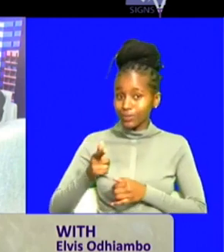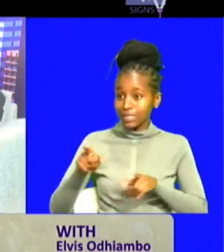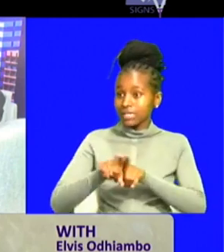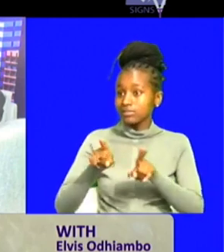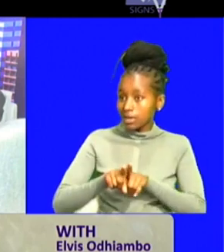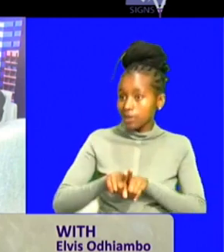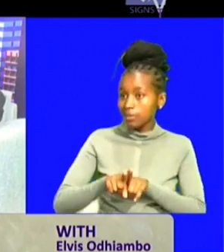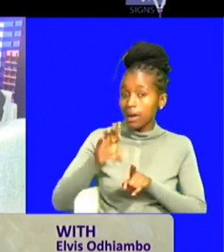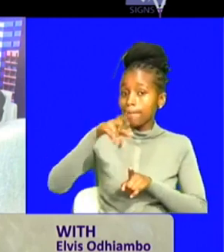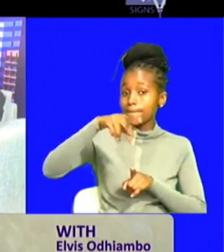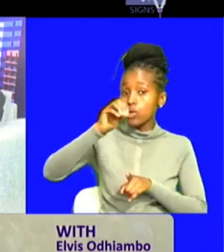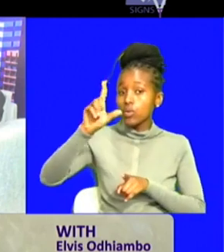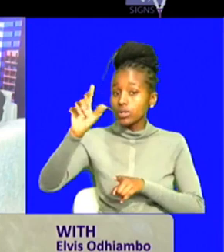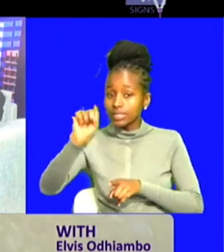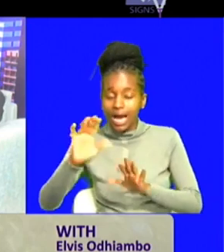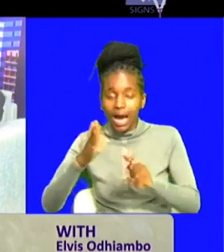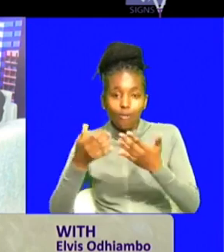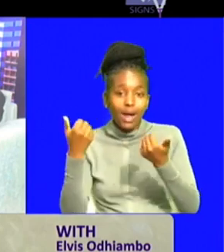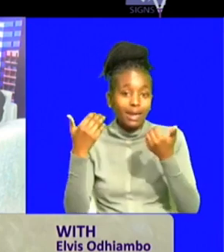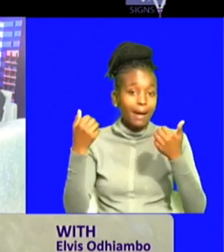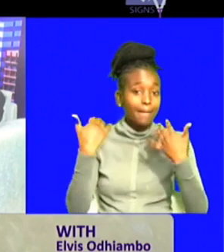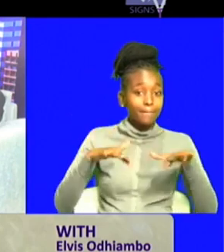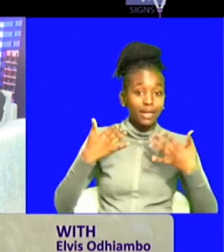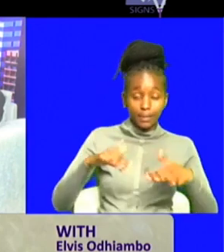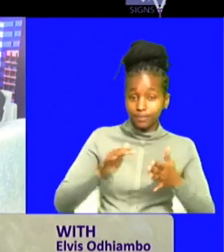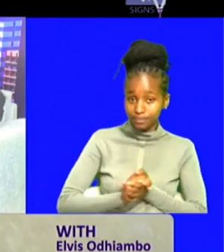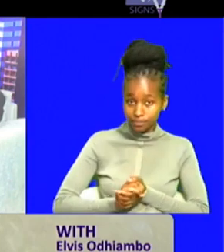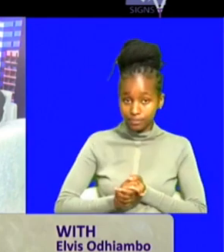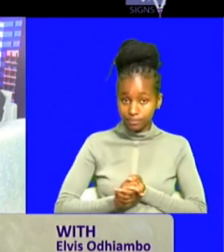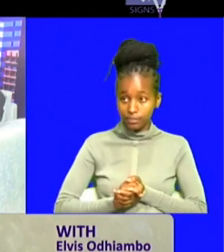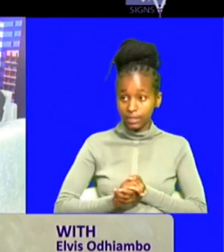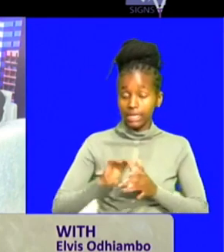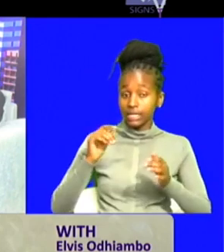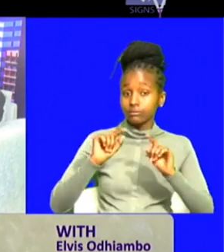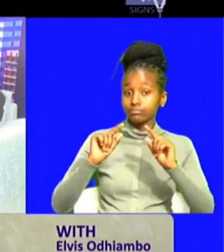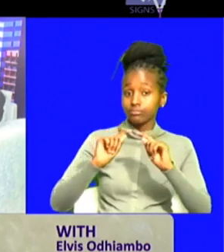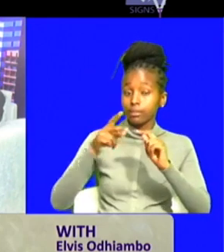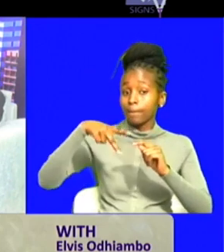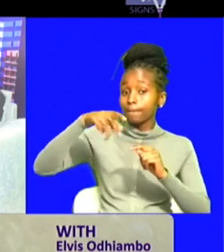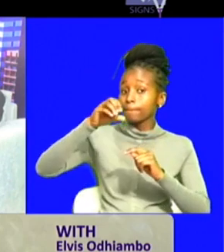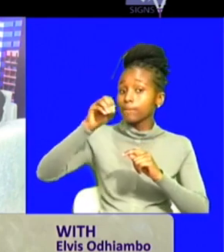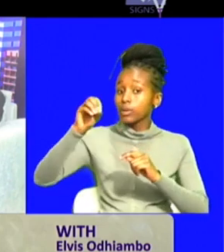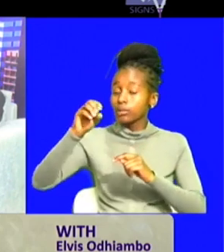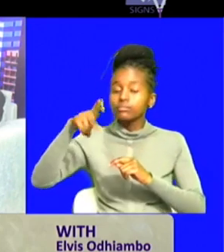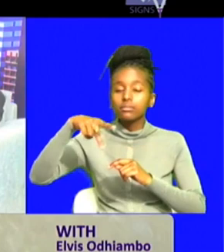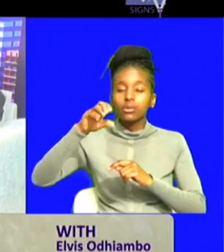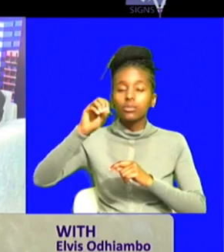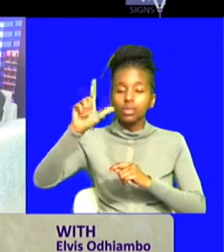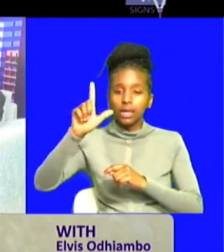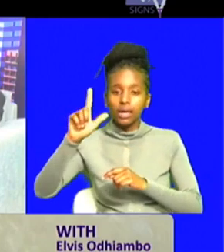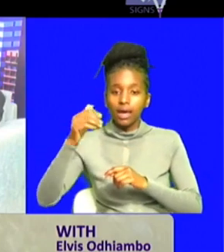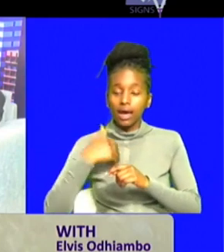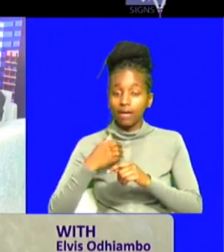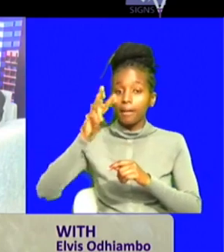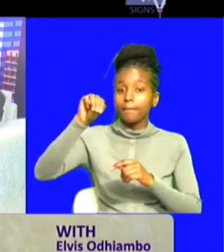and how they have been placed together. In Pool A, let me just get your insight on this. In Pool A we have Menengai Oilers. They've been